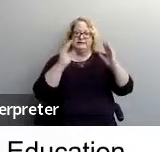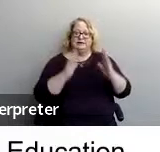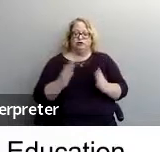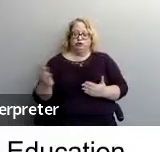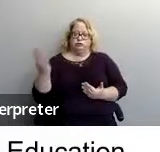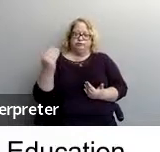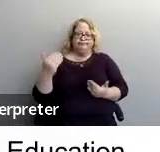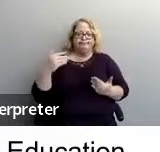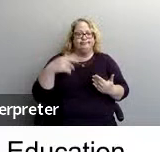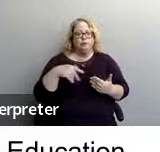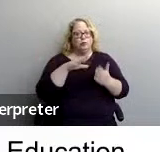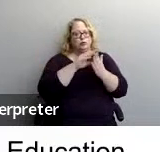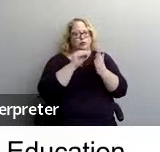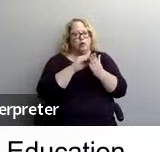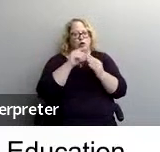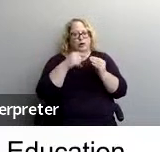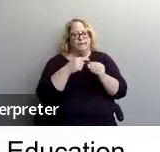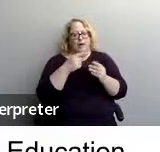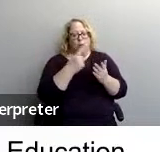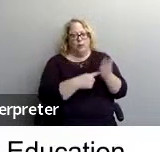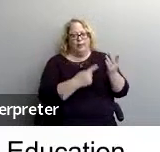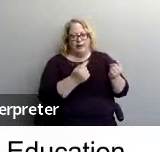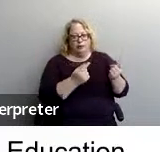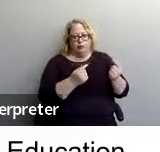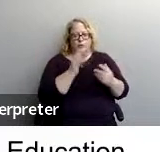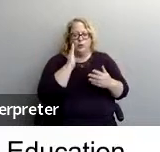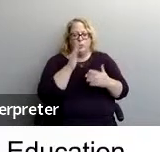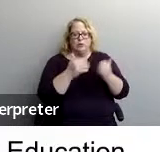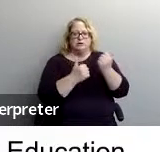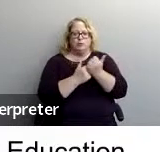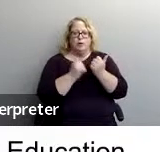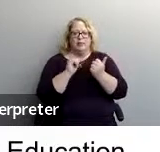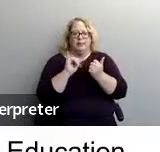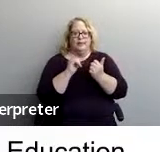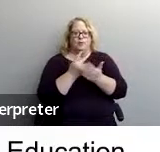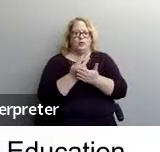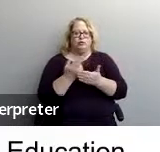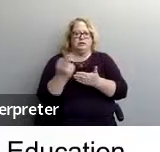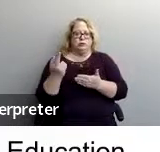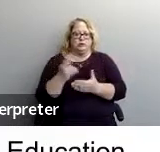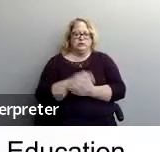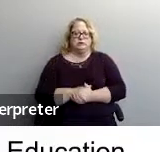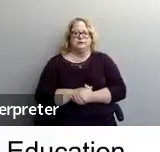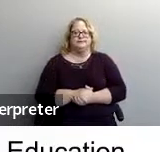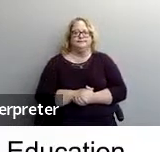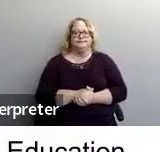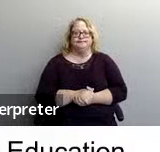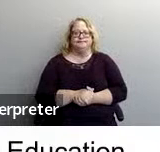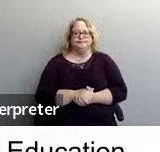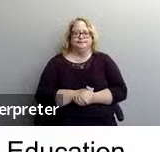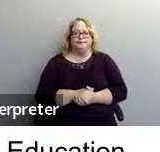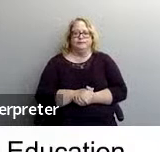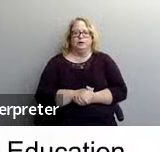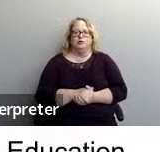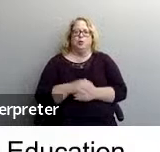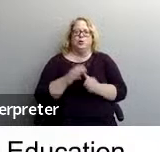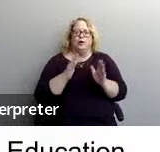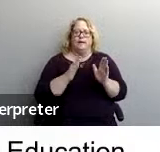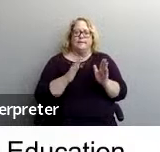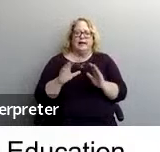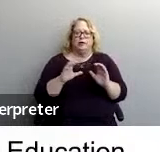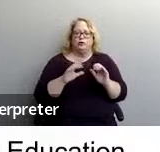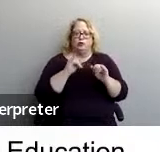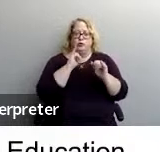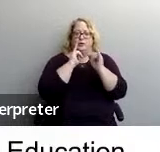to come into their classrooms to learn about their practices, and also will support them with resources. So we're planning to do interview